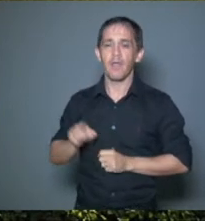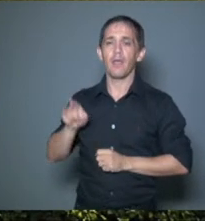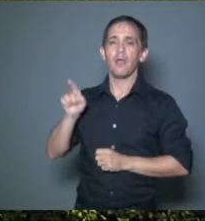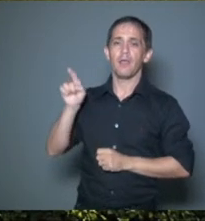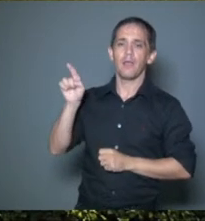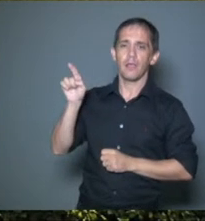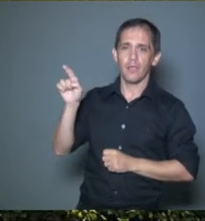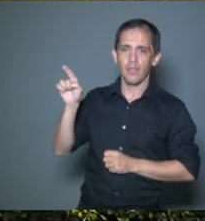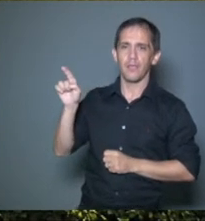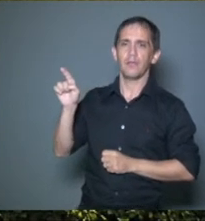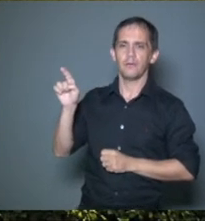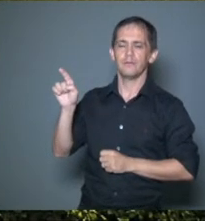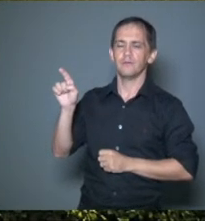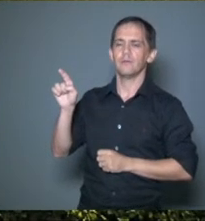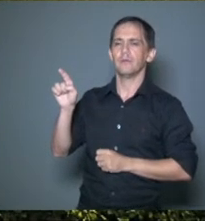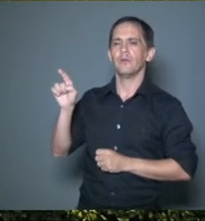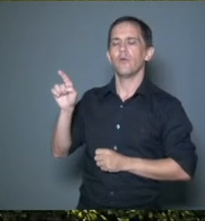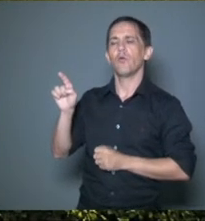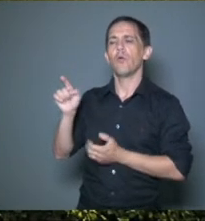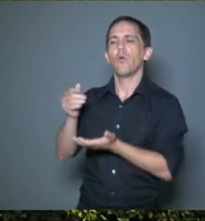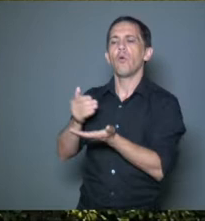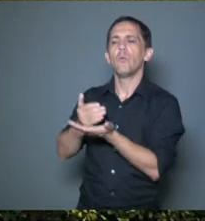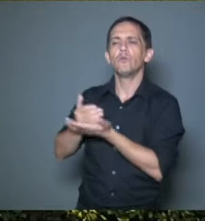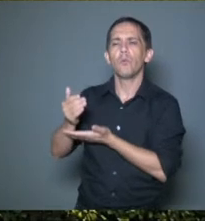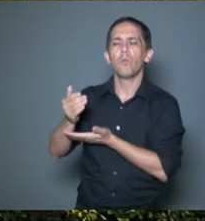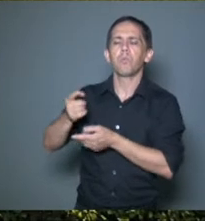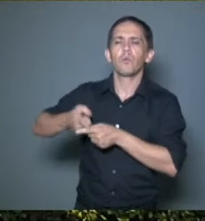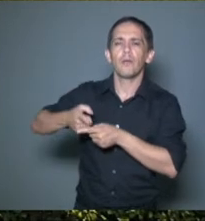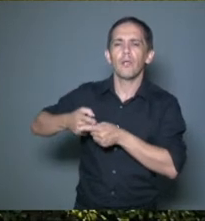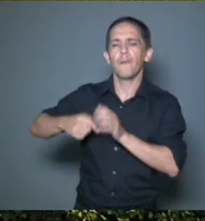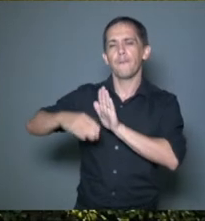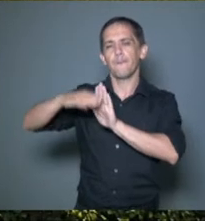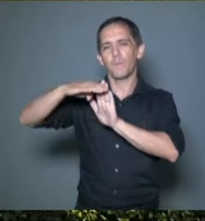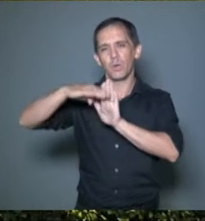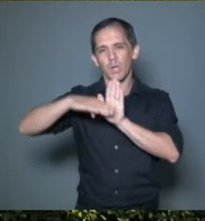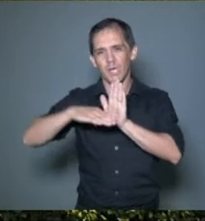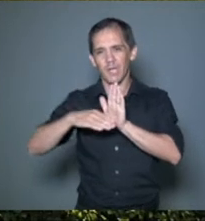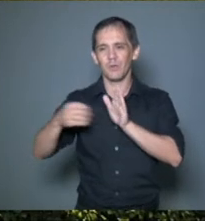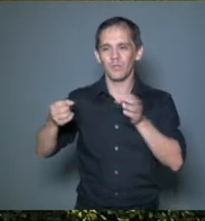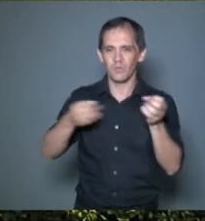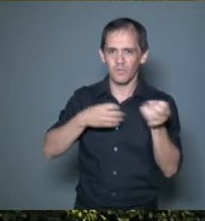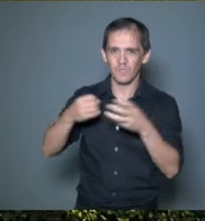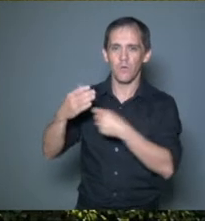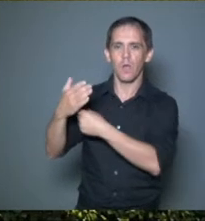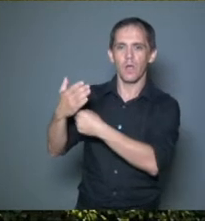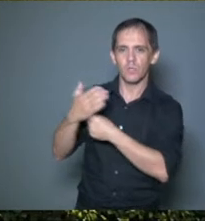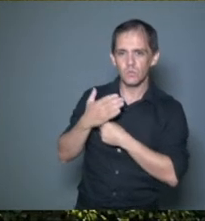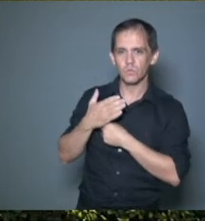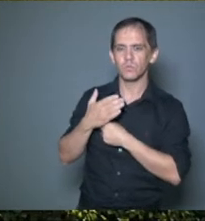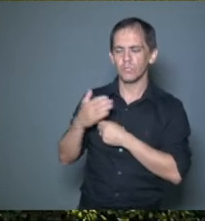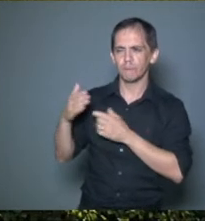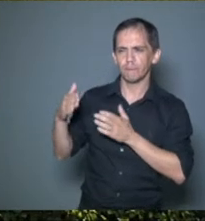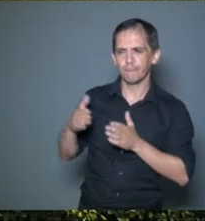our use. And some of these initiatives were based on the innovation programs that we have. And some of them